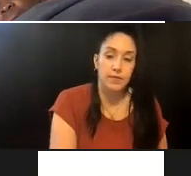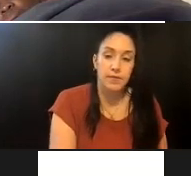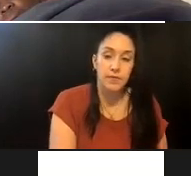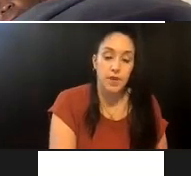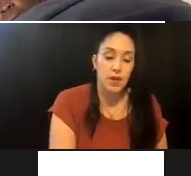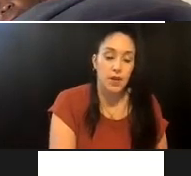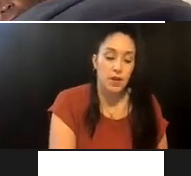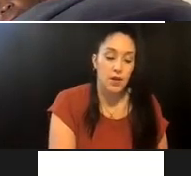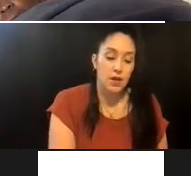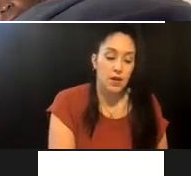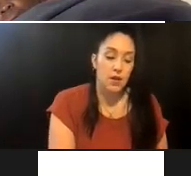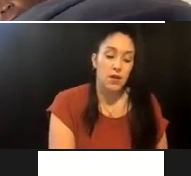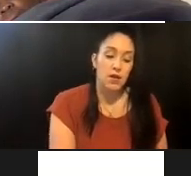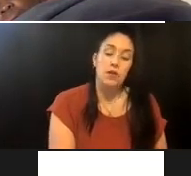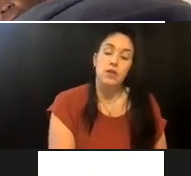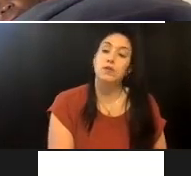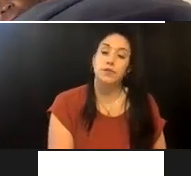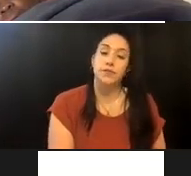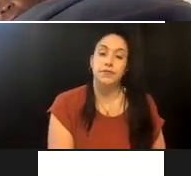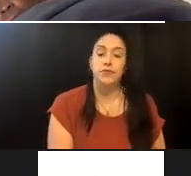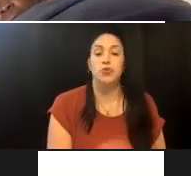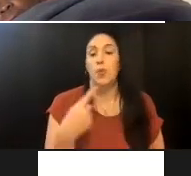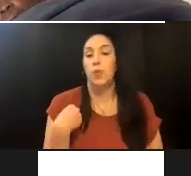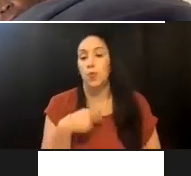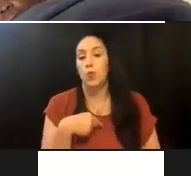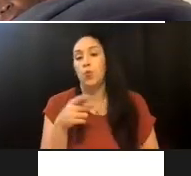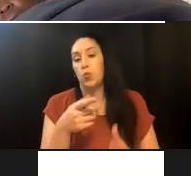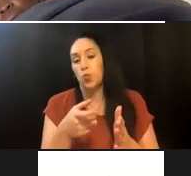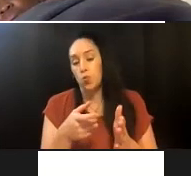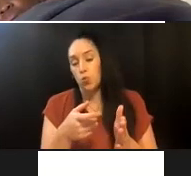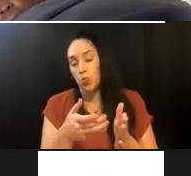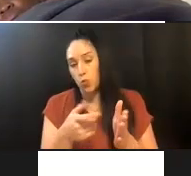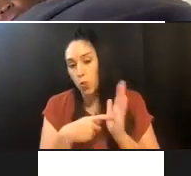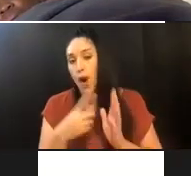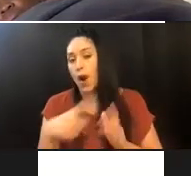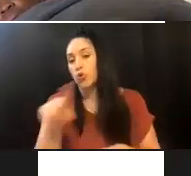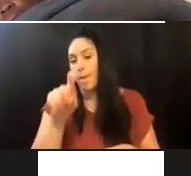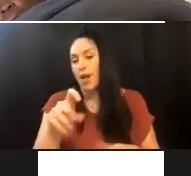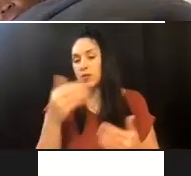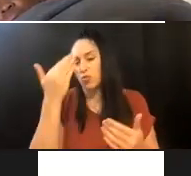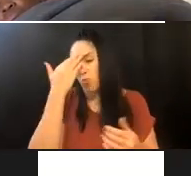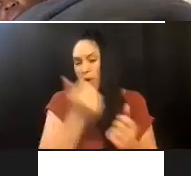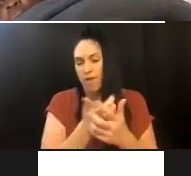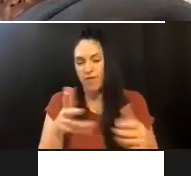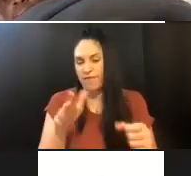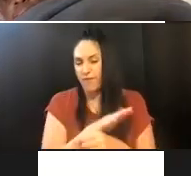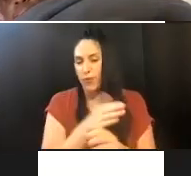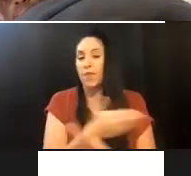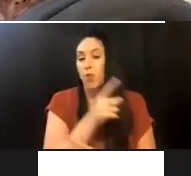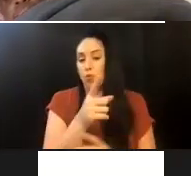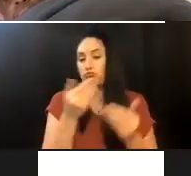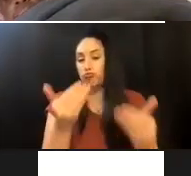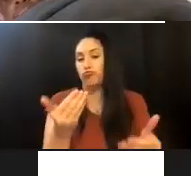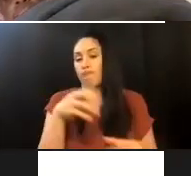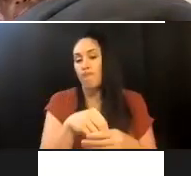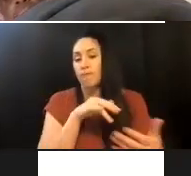that before you get involved in a study like this. And usually is the sample a